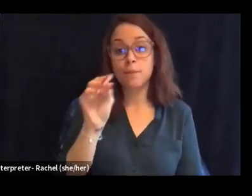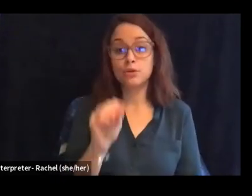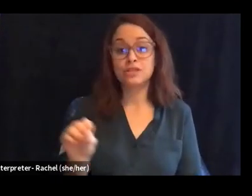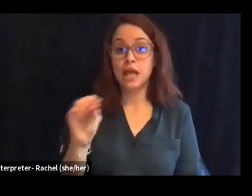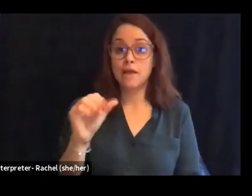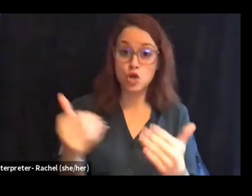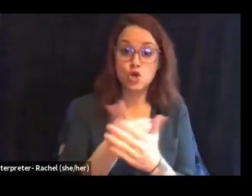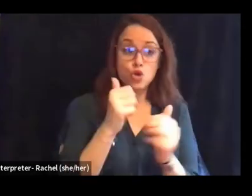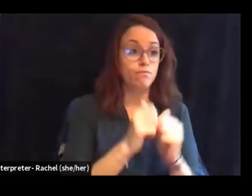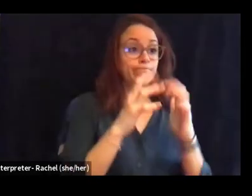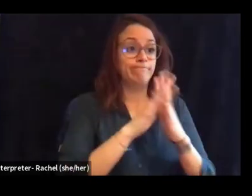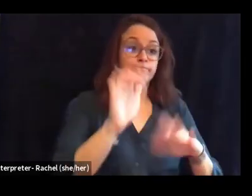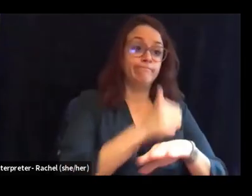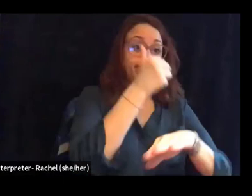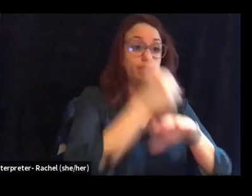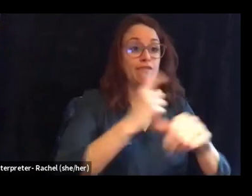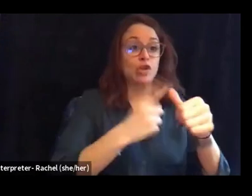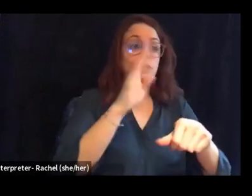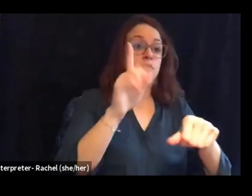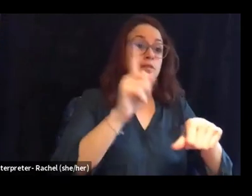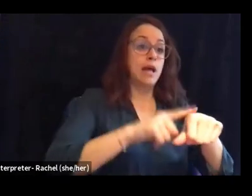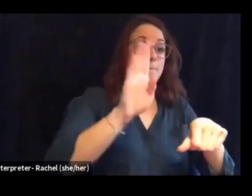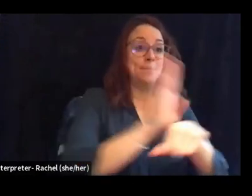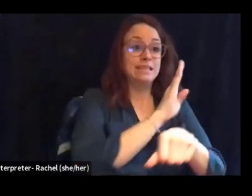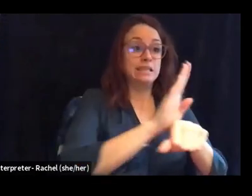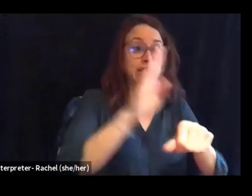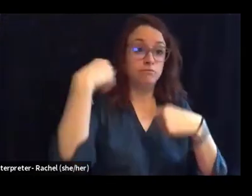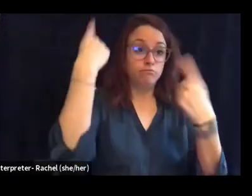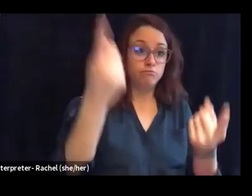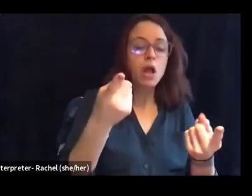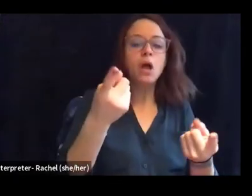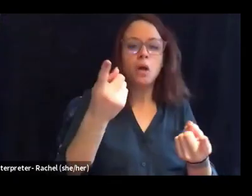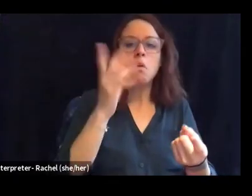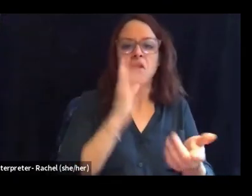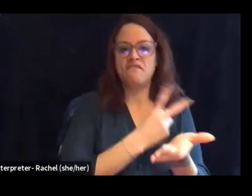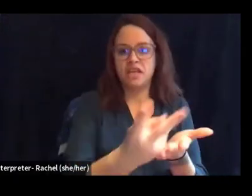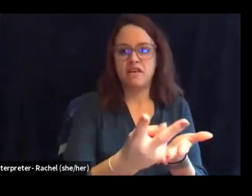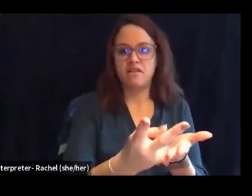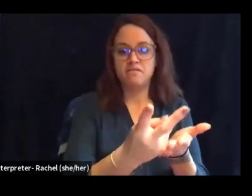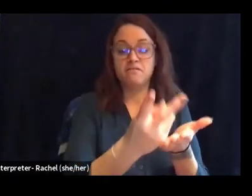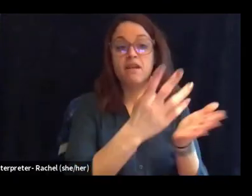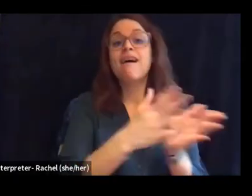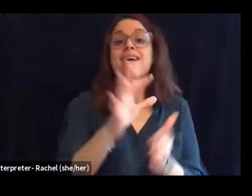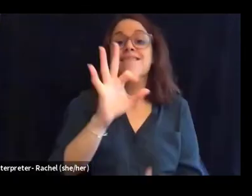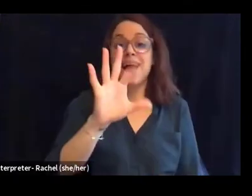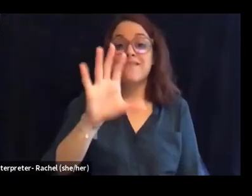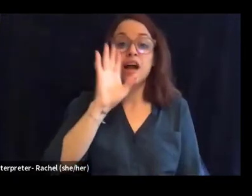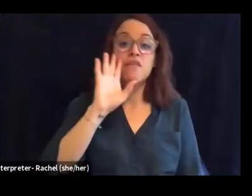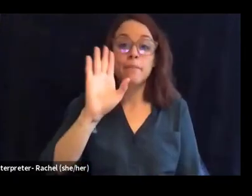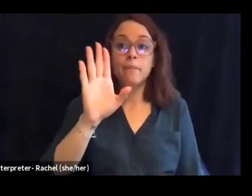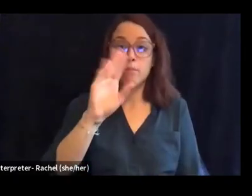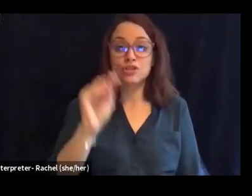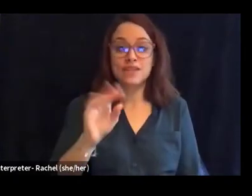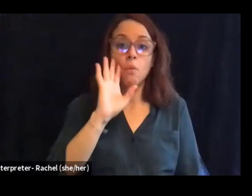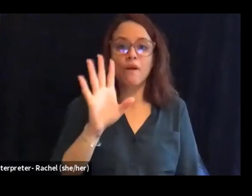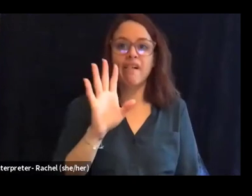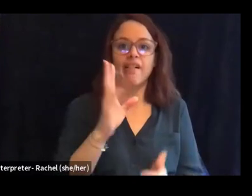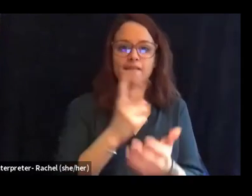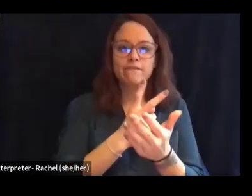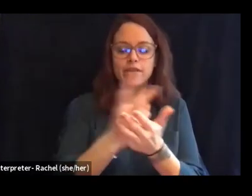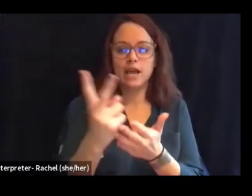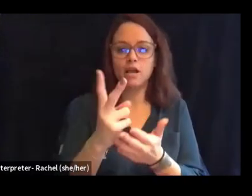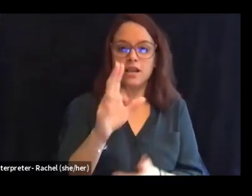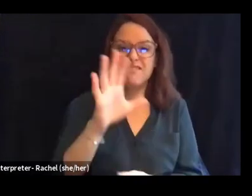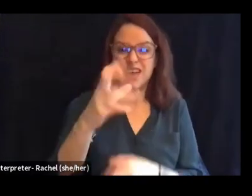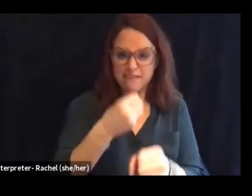going to fail in 2 years, and 90% are going to fail in 5, and 95% are going to fail in 10 years. So why do